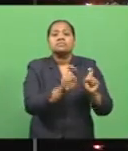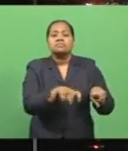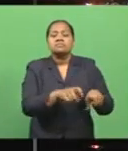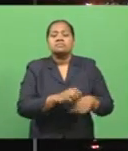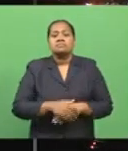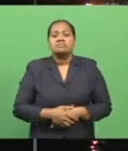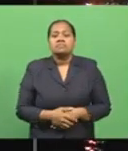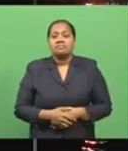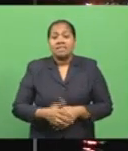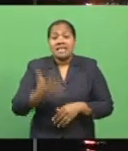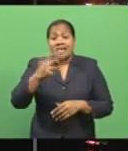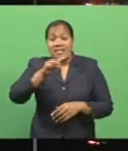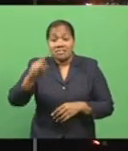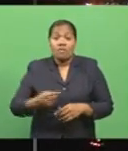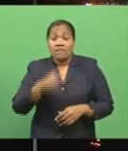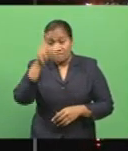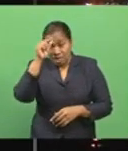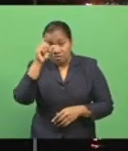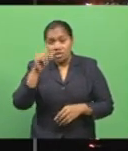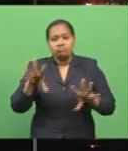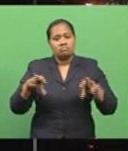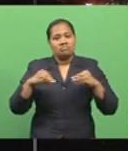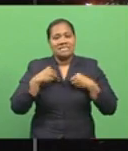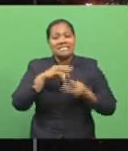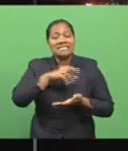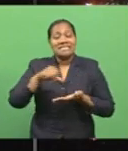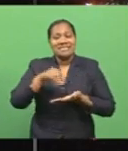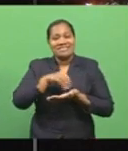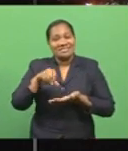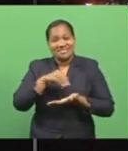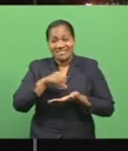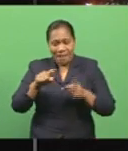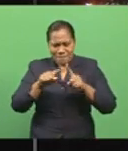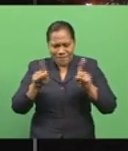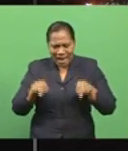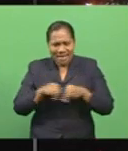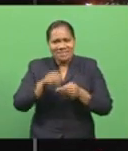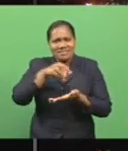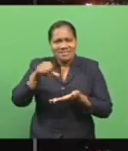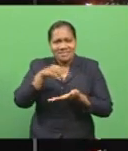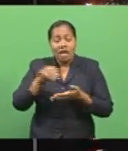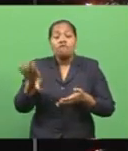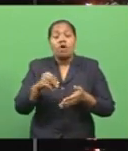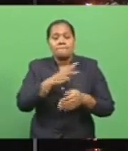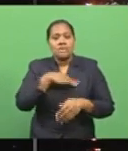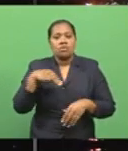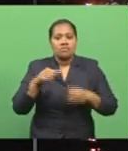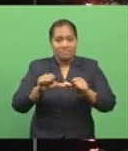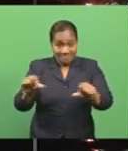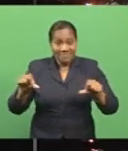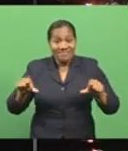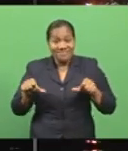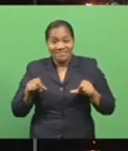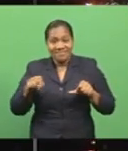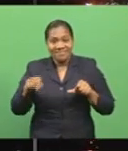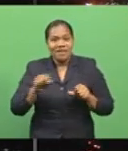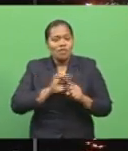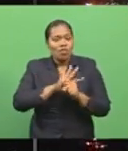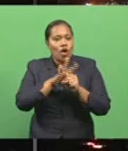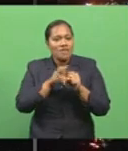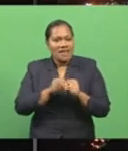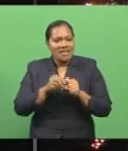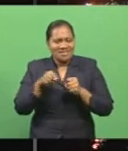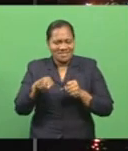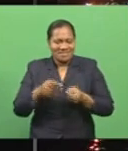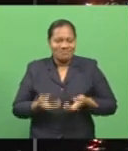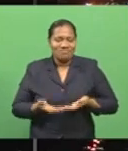More than 9,000 Fijians have received their seed packages from the Ministry of Agriculture as part of the COVID-19 response package. Fijians were